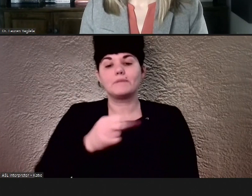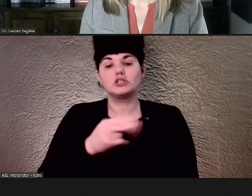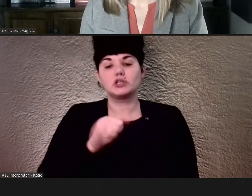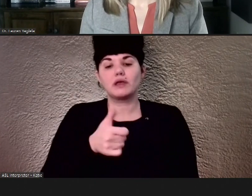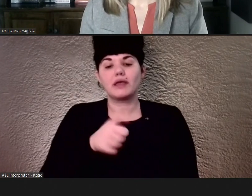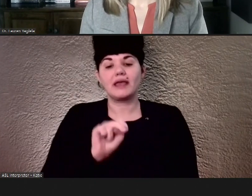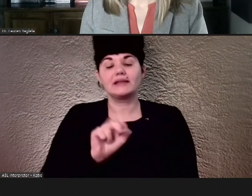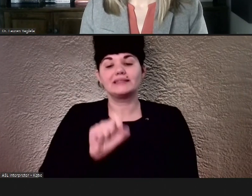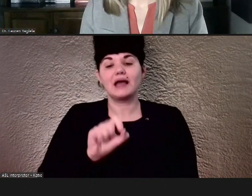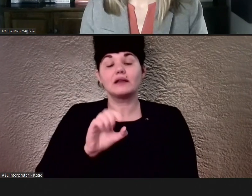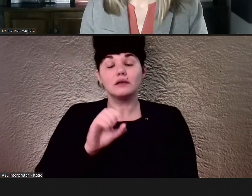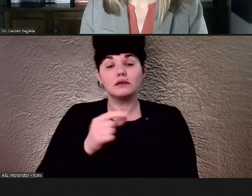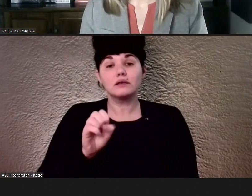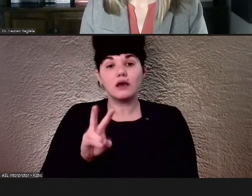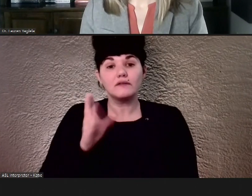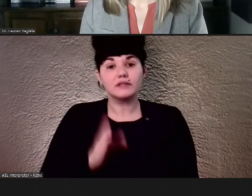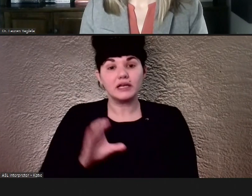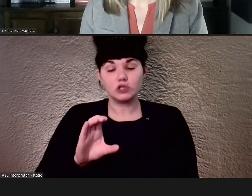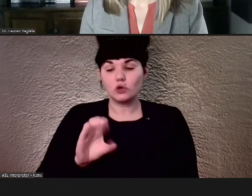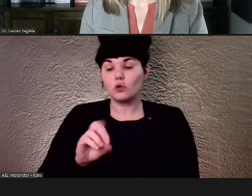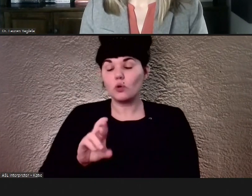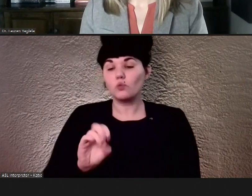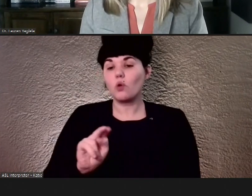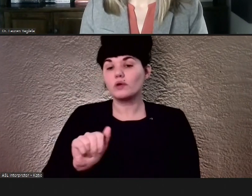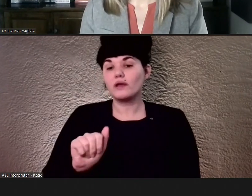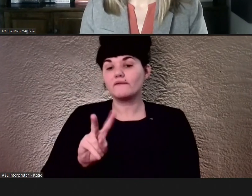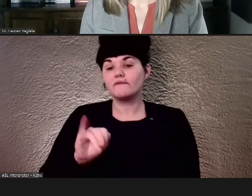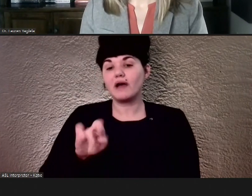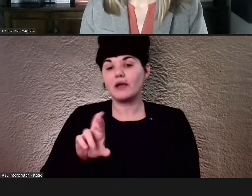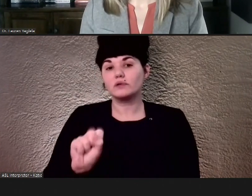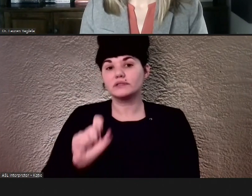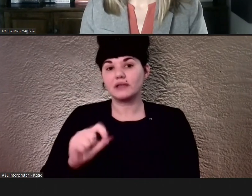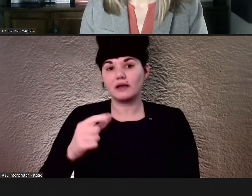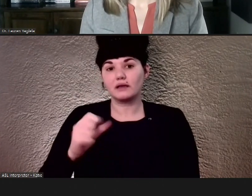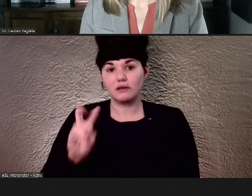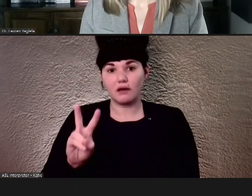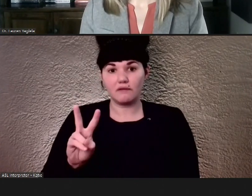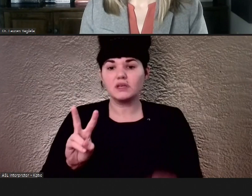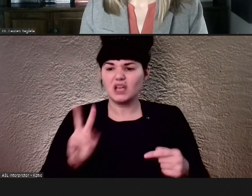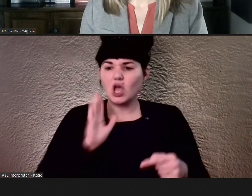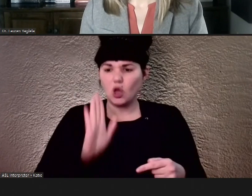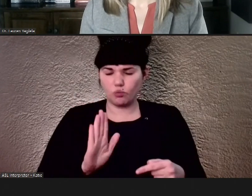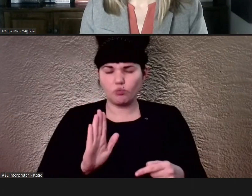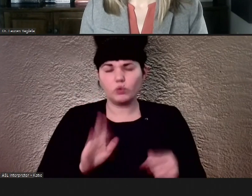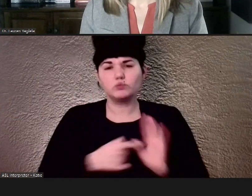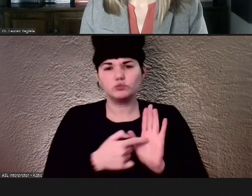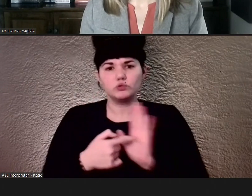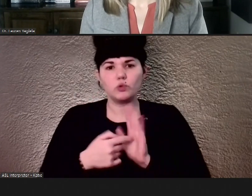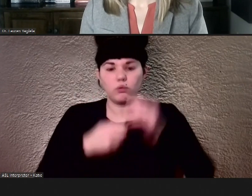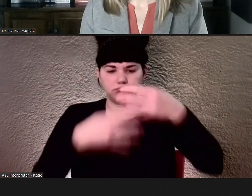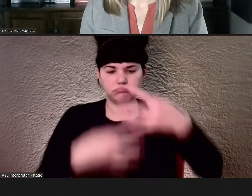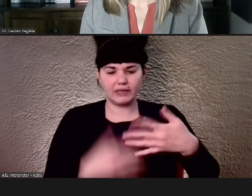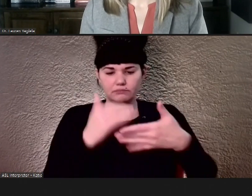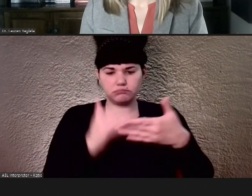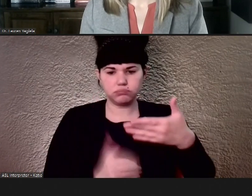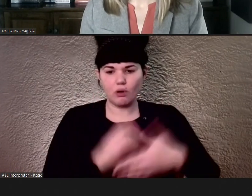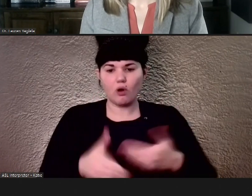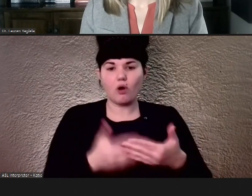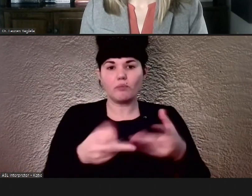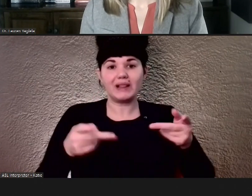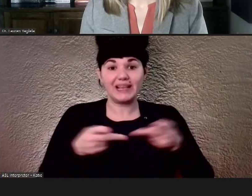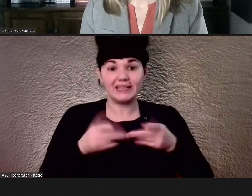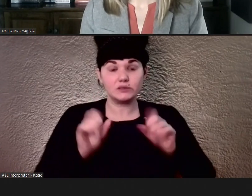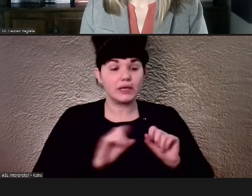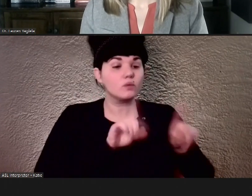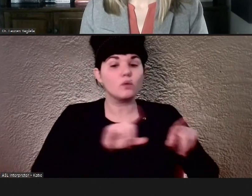michigan.gov/coronavirus test to search for a testing location near you. All of these precautions in combination is what it will take